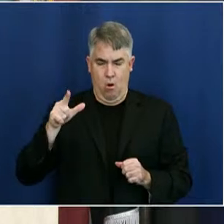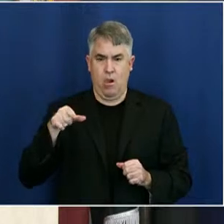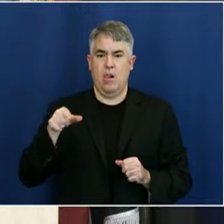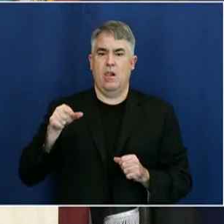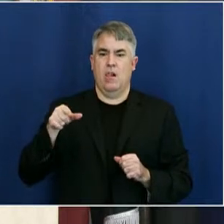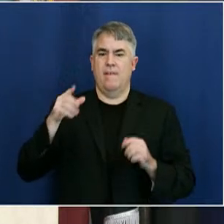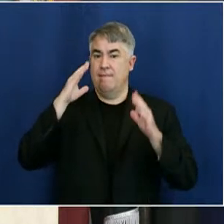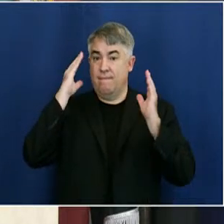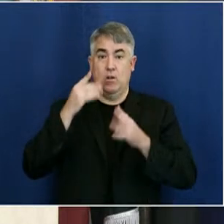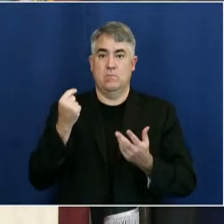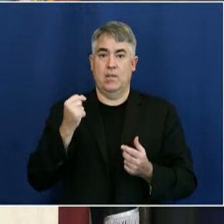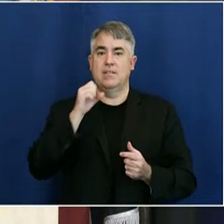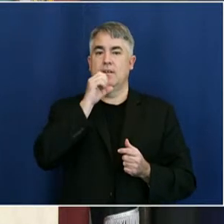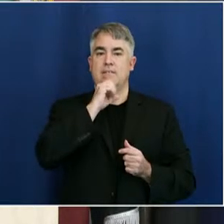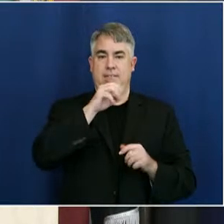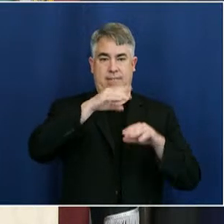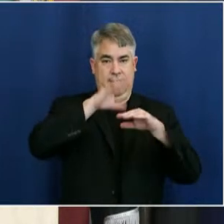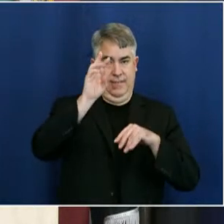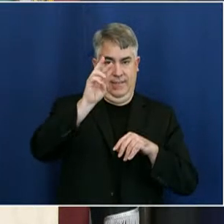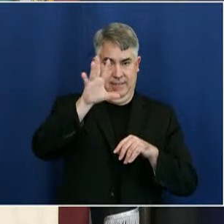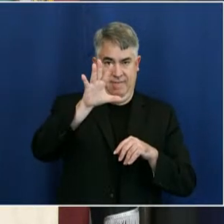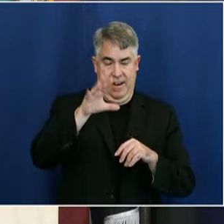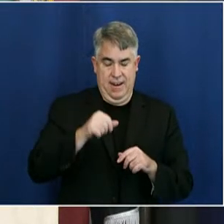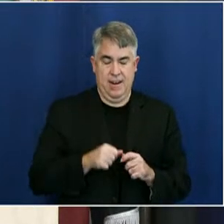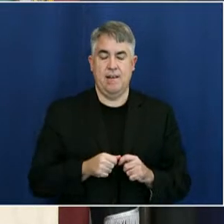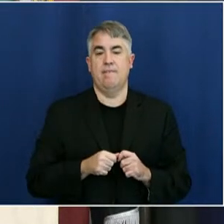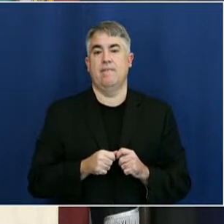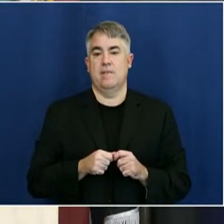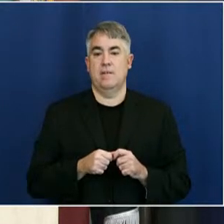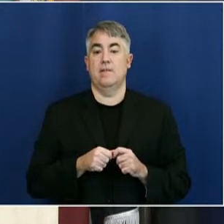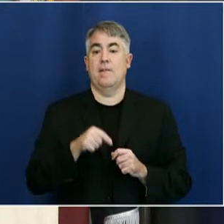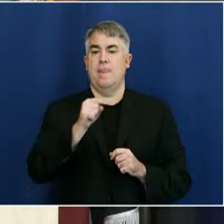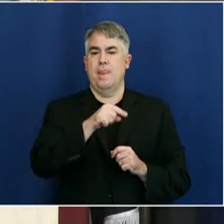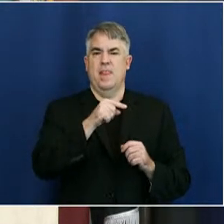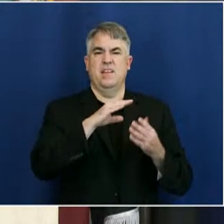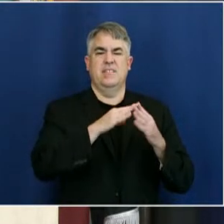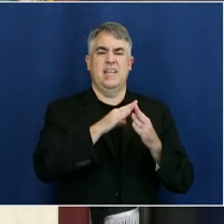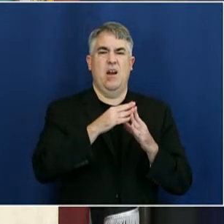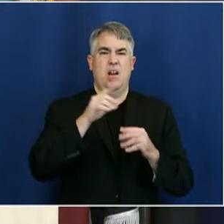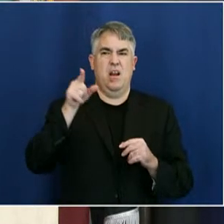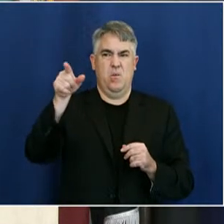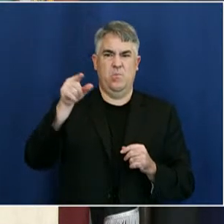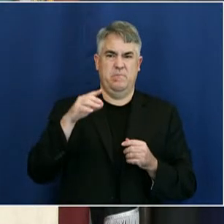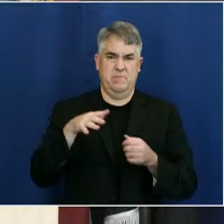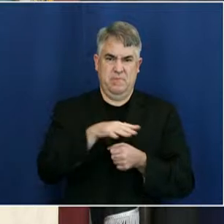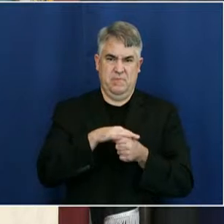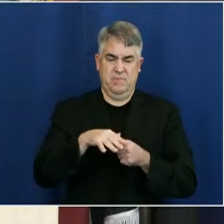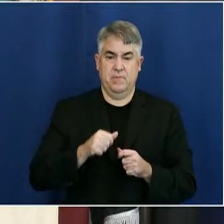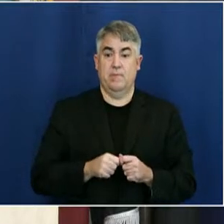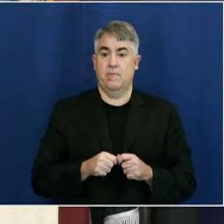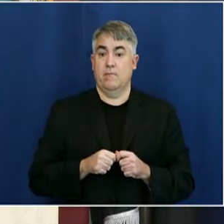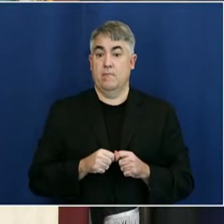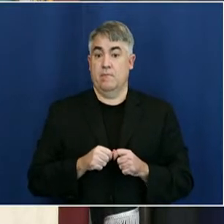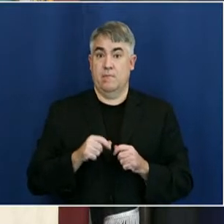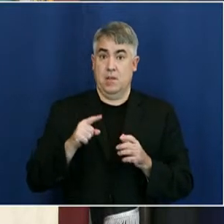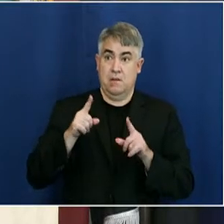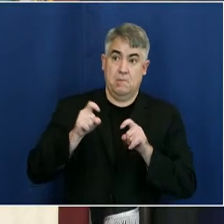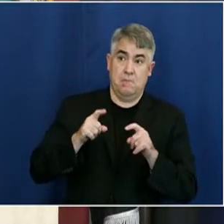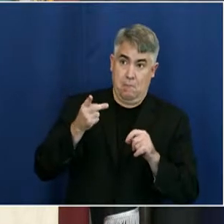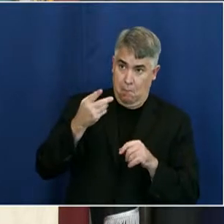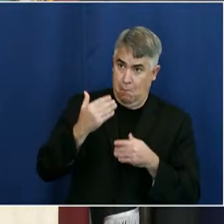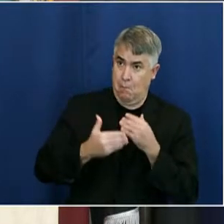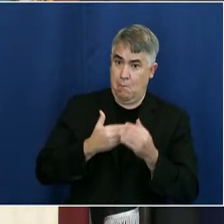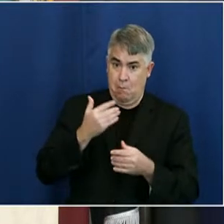vaccination clinic at the Serving Seniors downtown Potiker senior residence. This pilot was successful, and especially those with